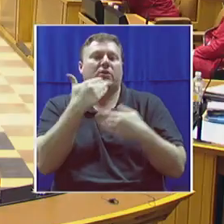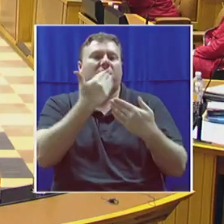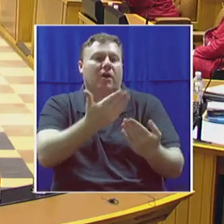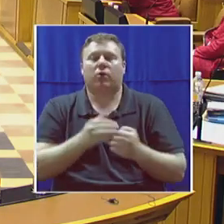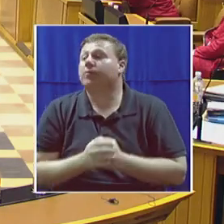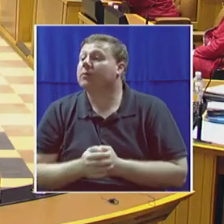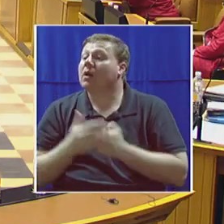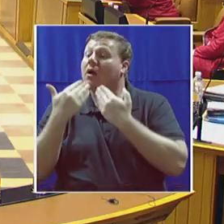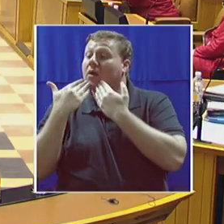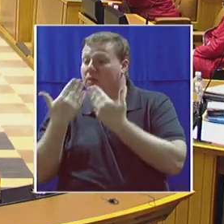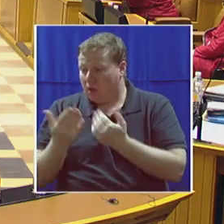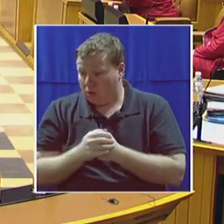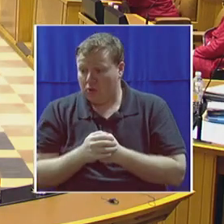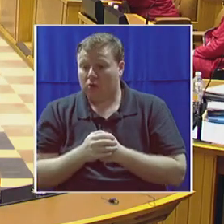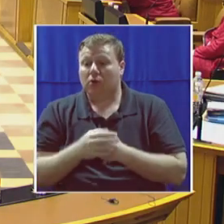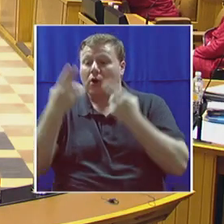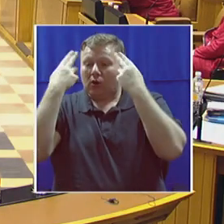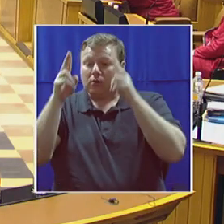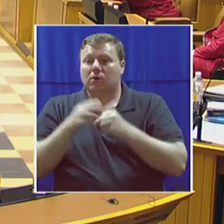question will come from honorable